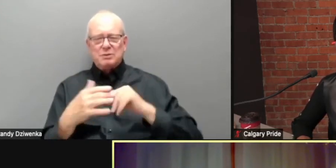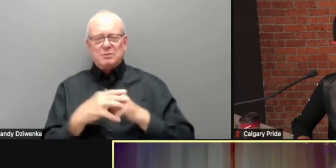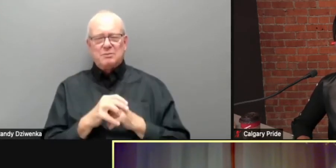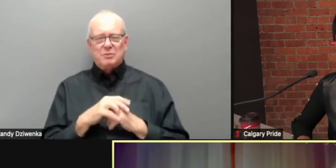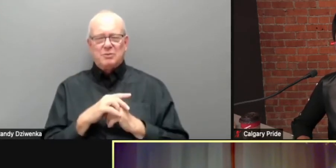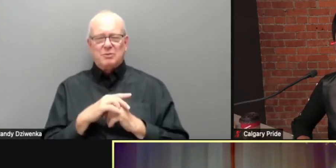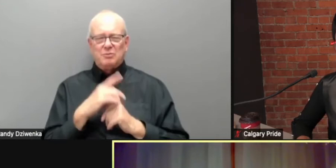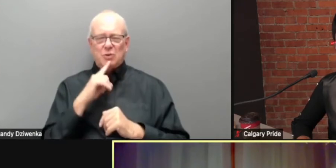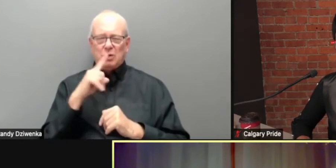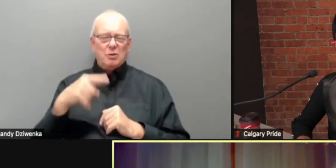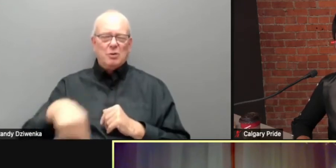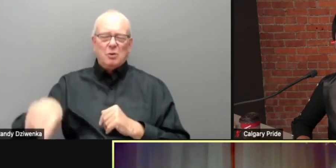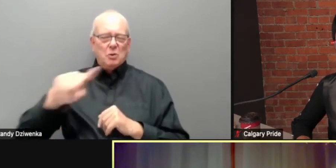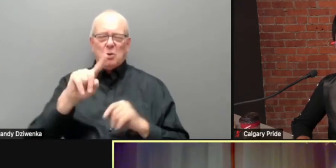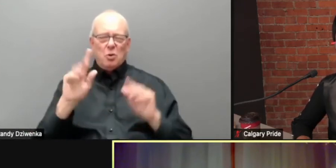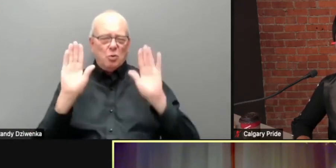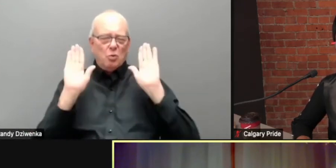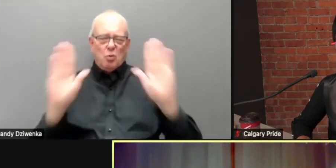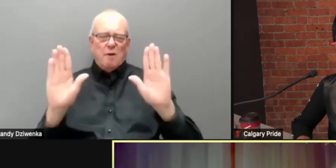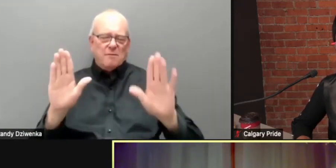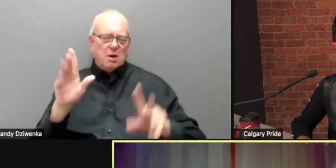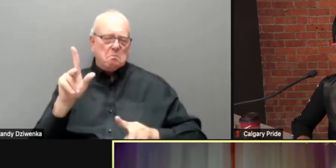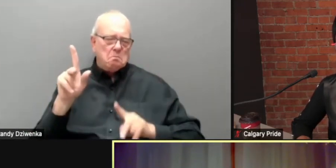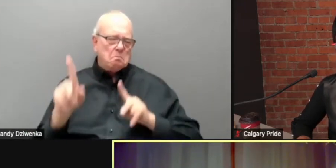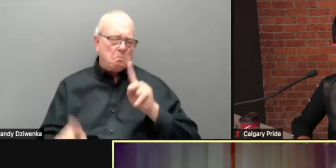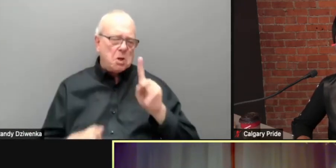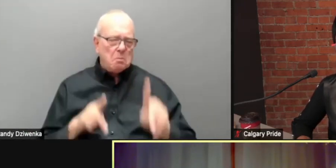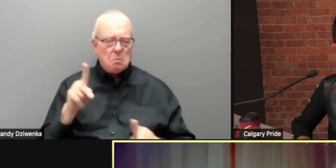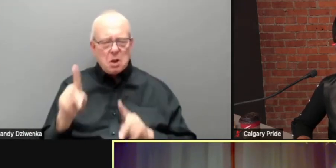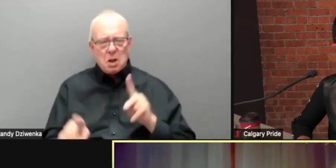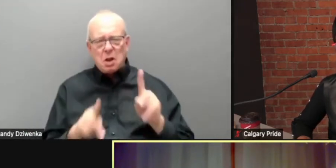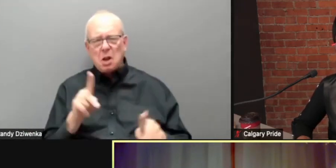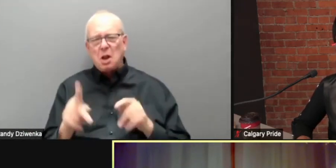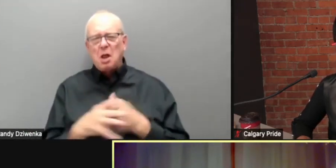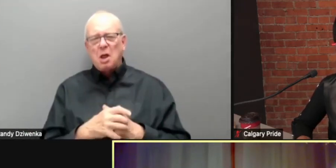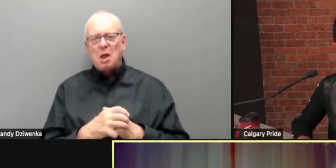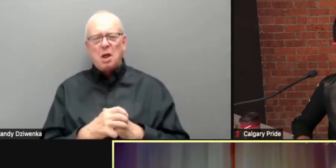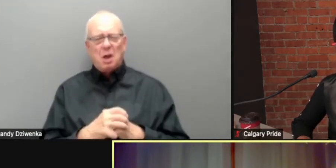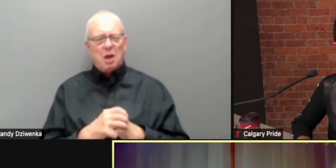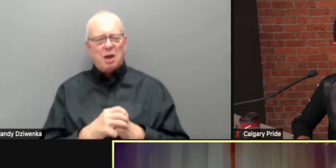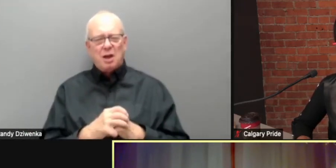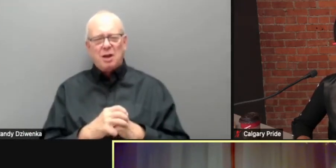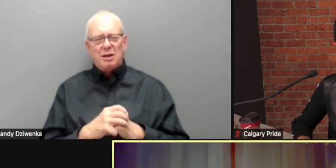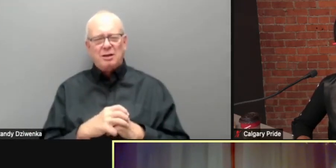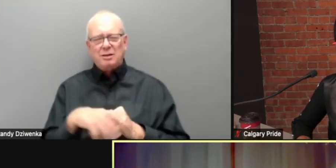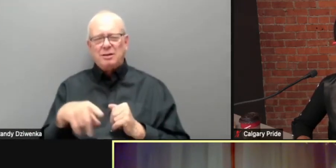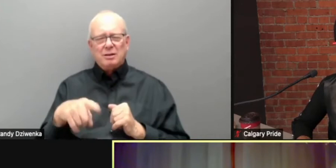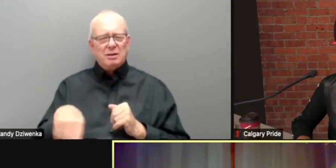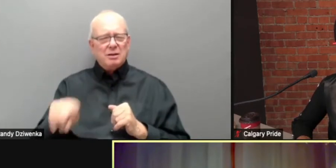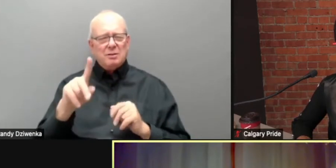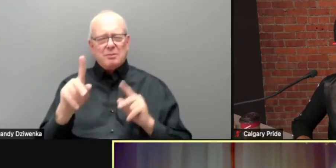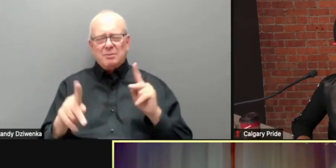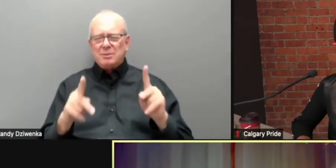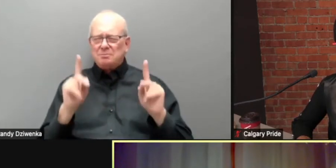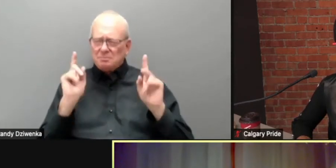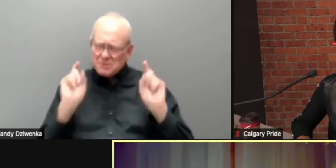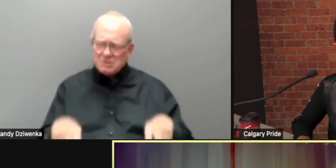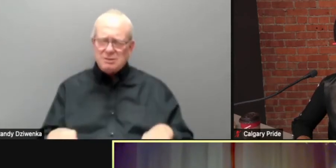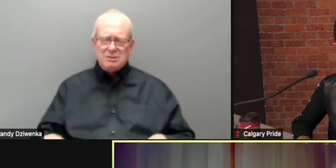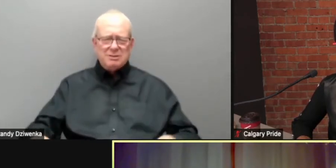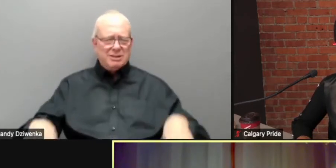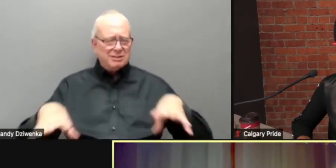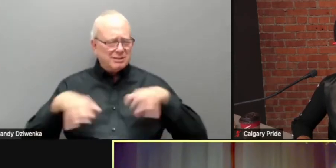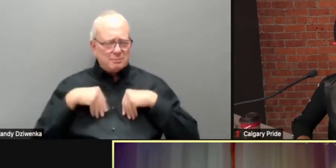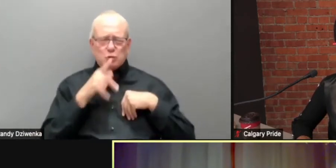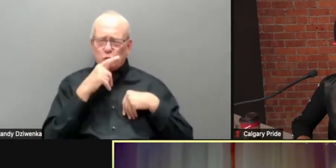They have to be accepted as part of our, what Prince Manvendra